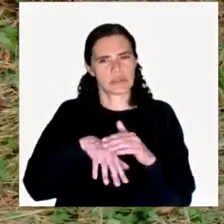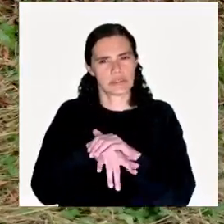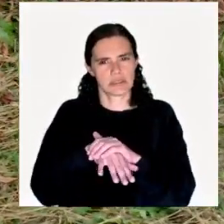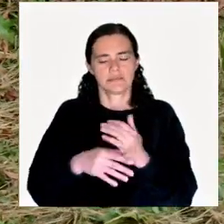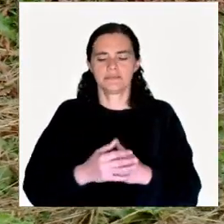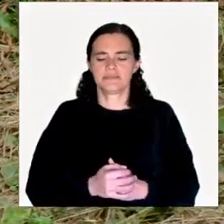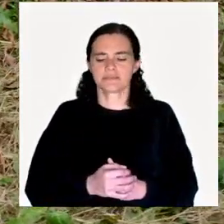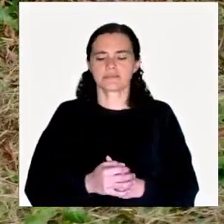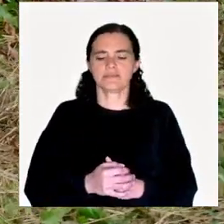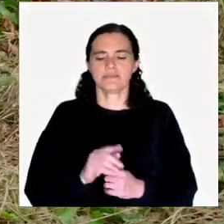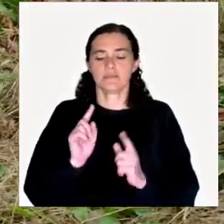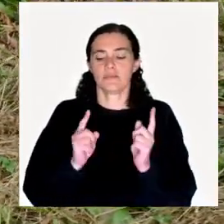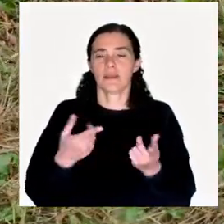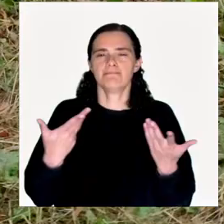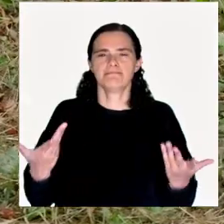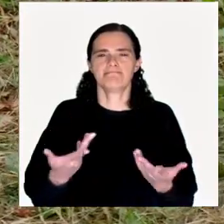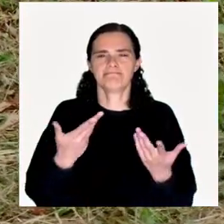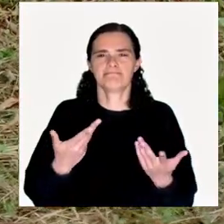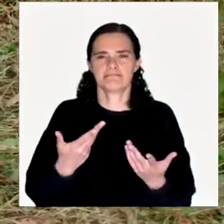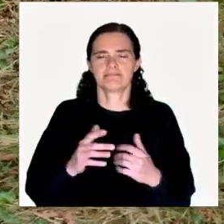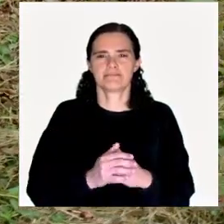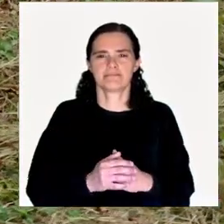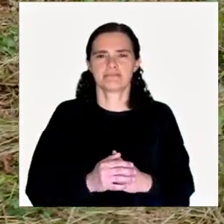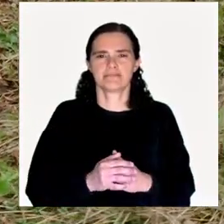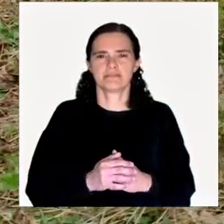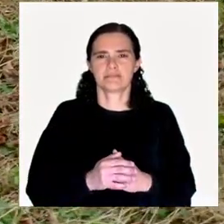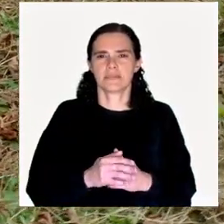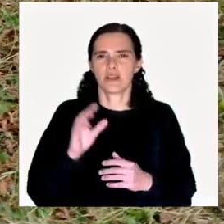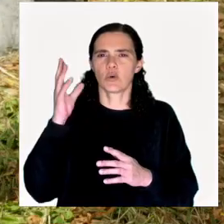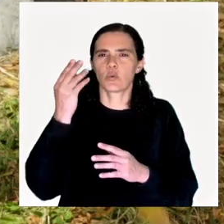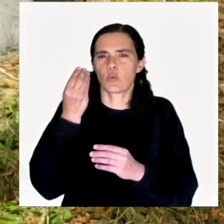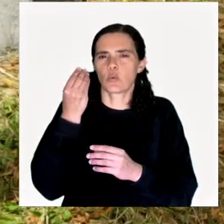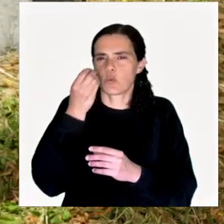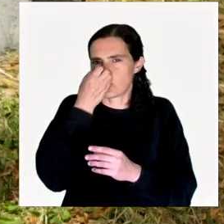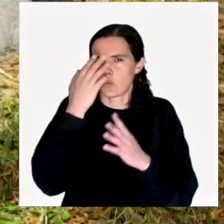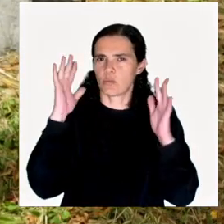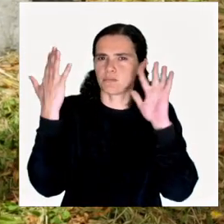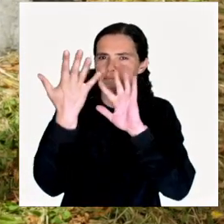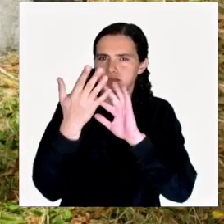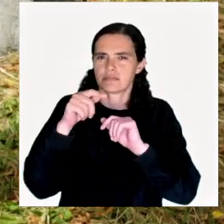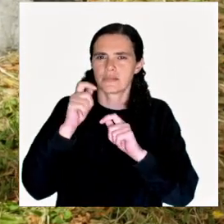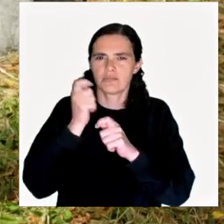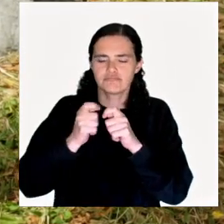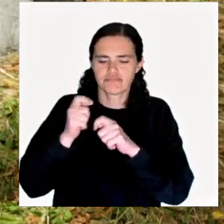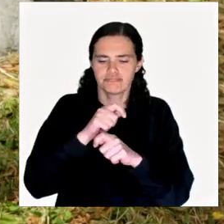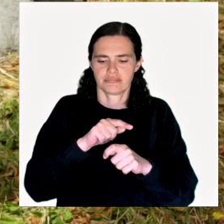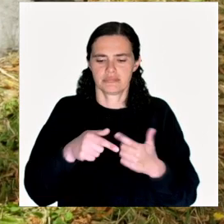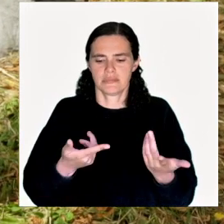this root is their sculptural nature. They are Baroque